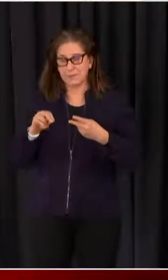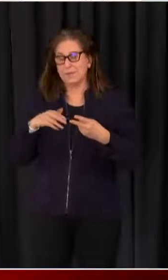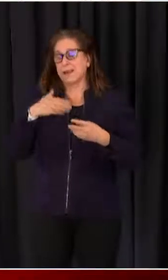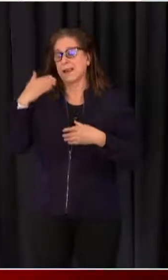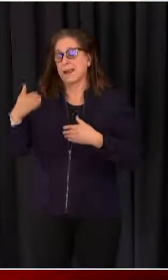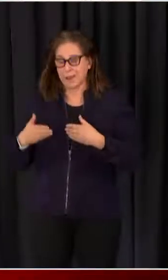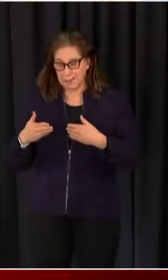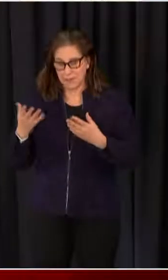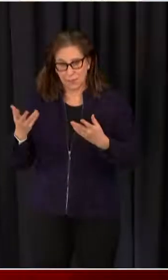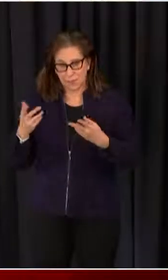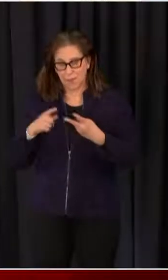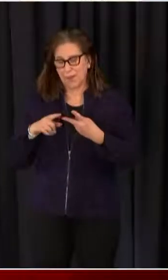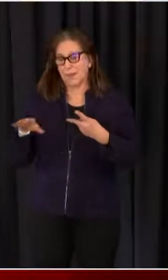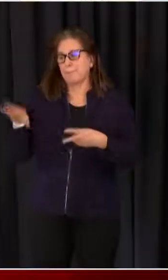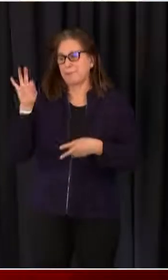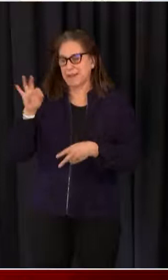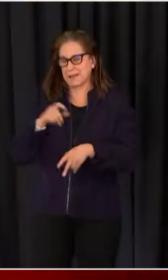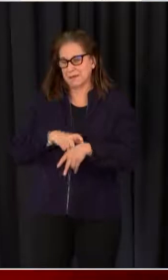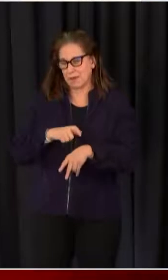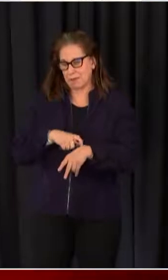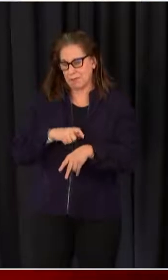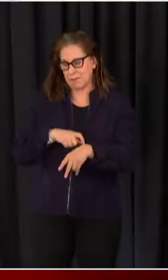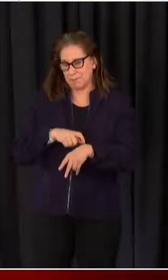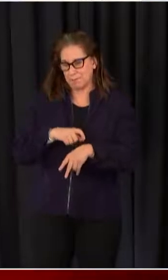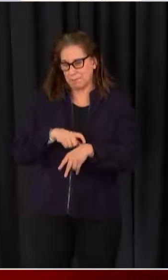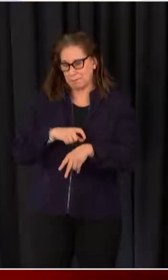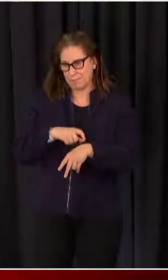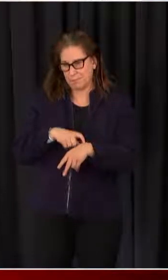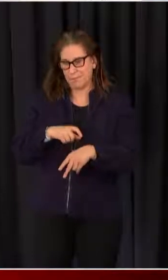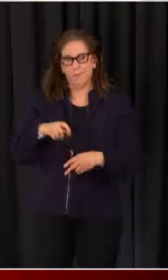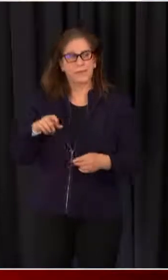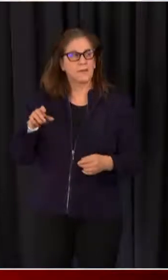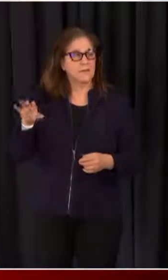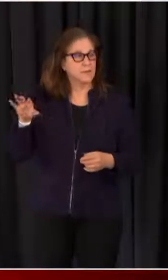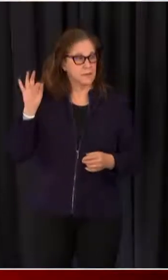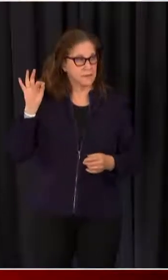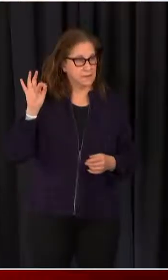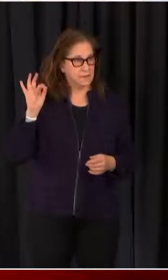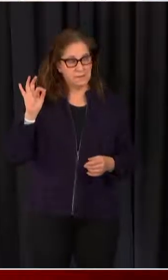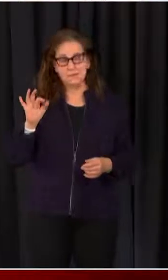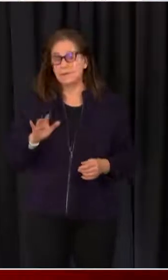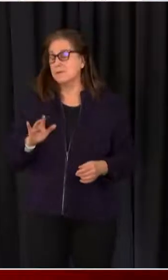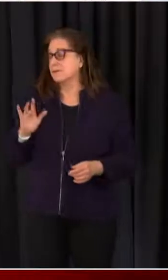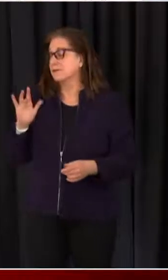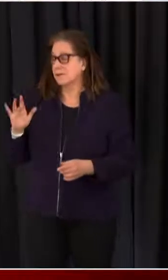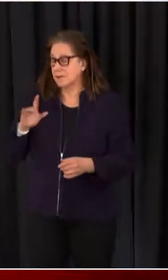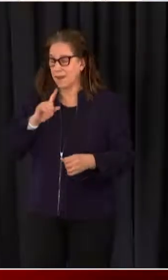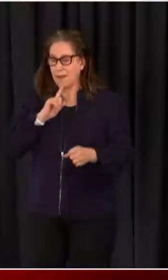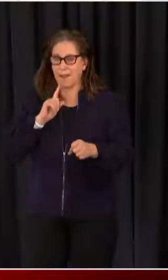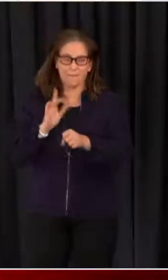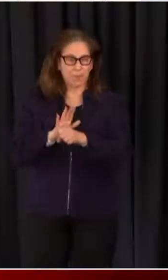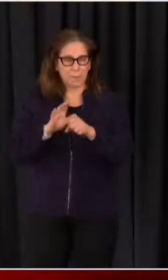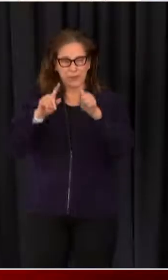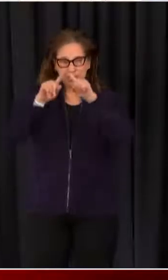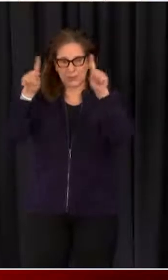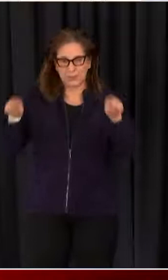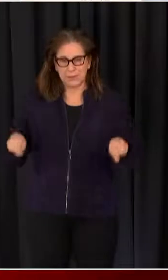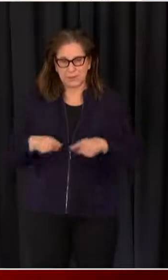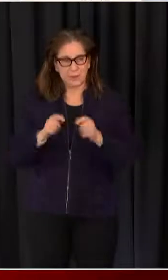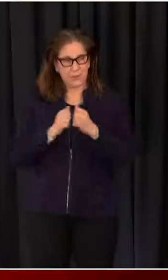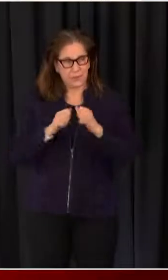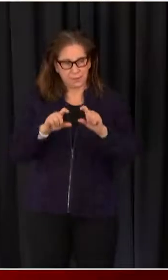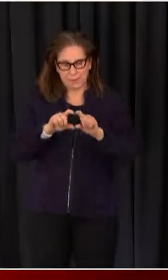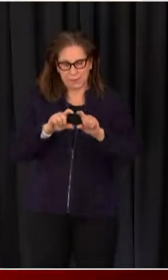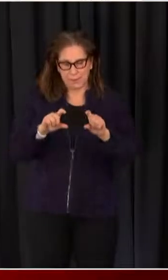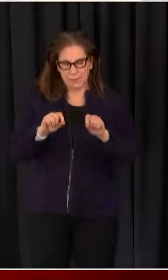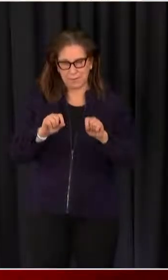be able to select your actual appointment, the timing of your appointment, and you're done. You'll get a confirmation page that